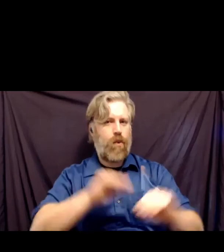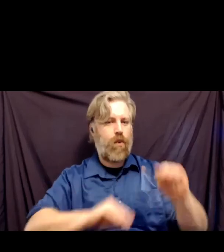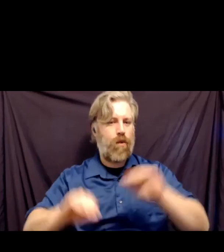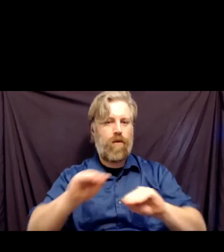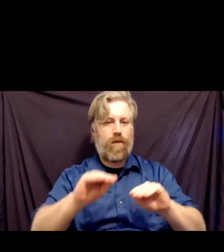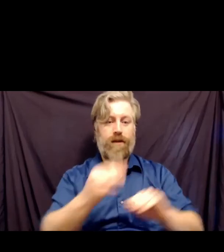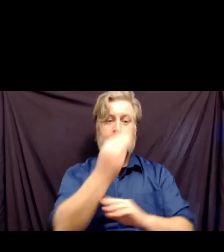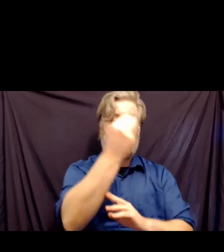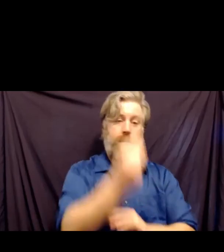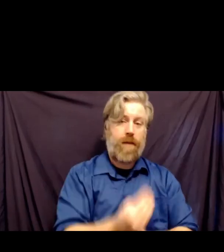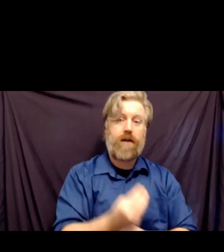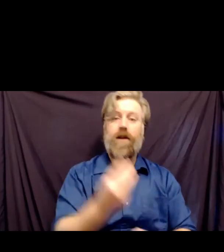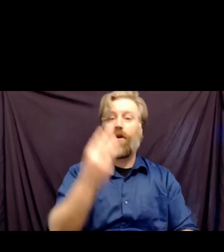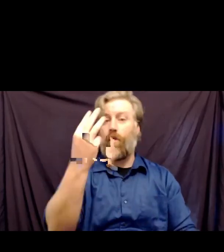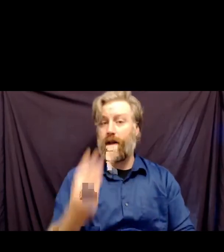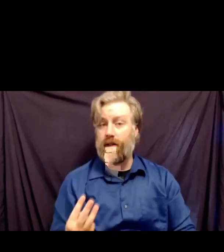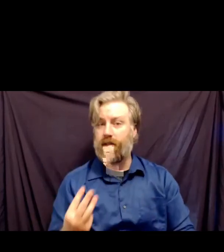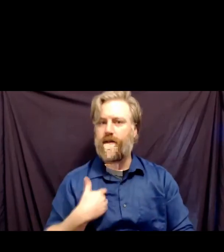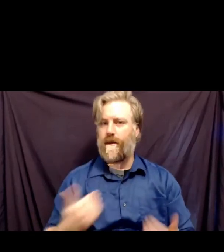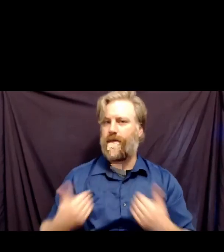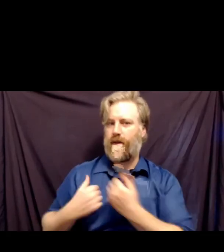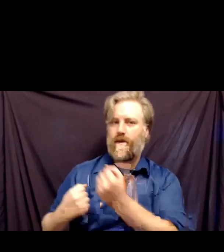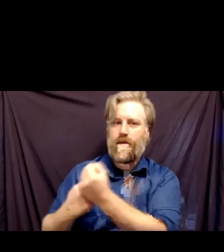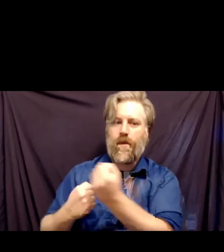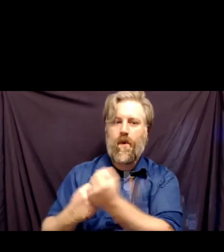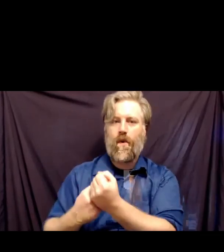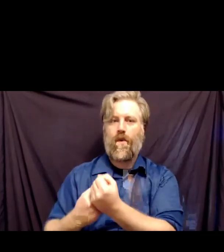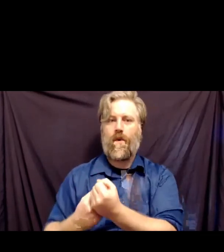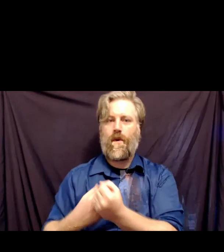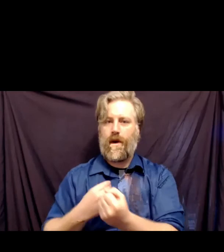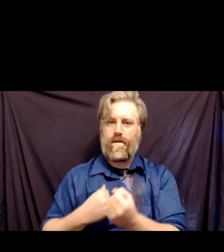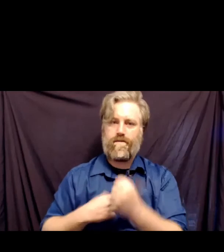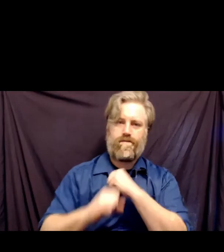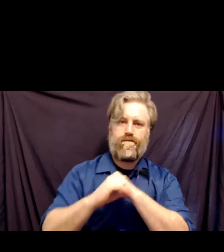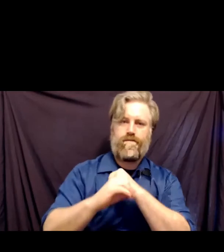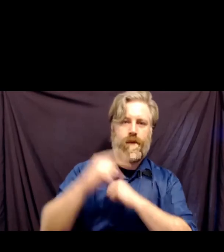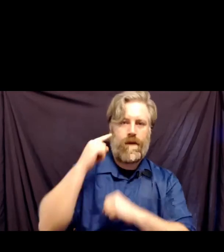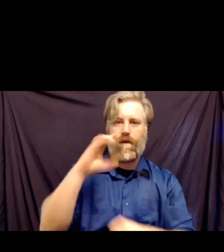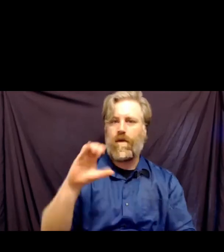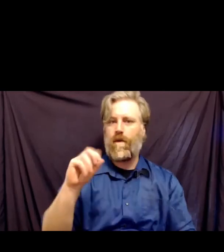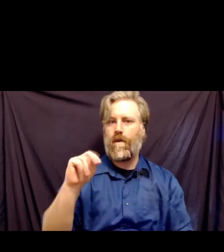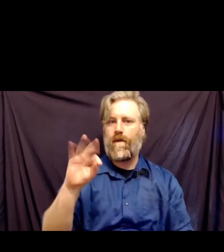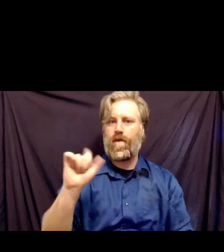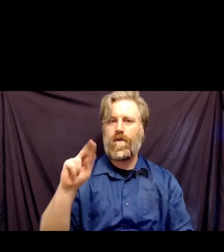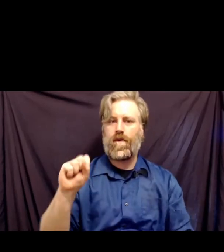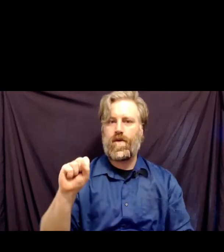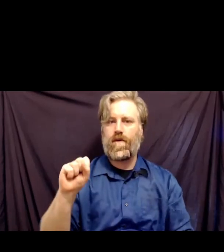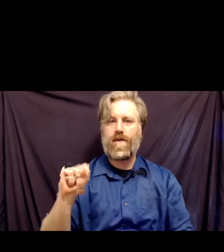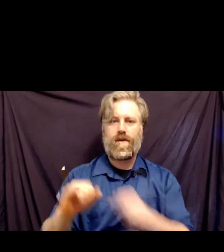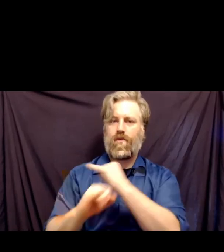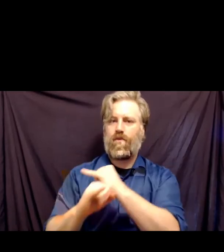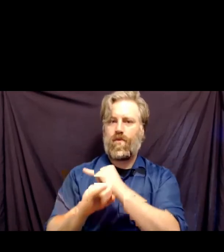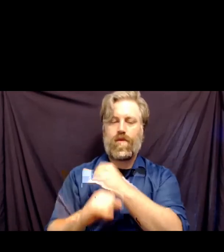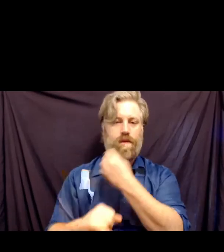the support and promotion of the Confucius Institute. And one of them works